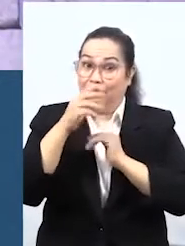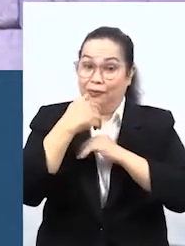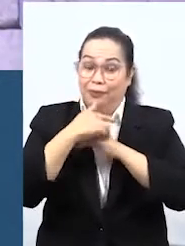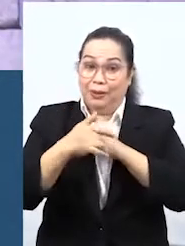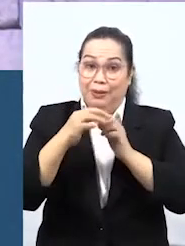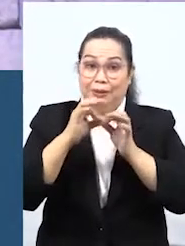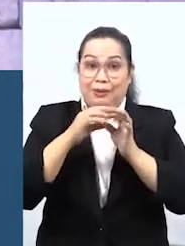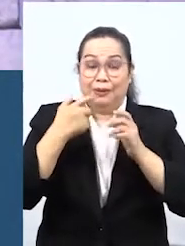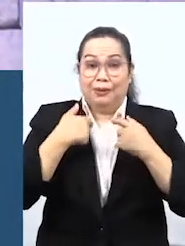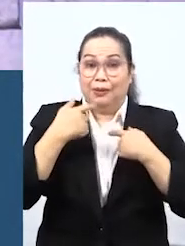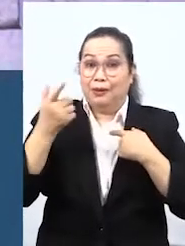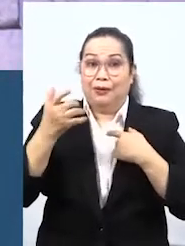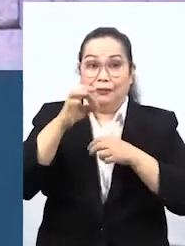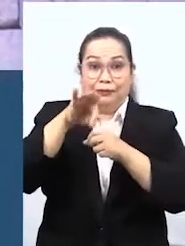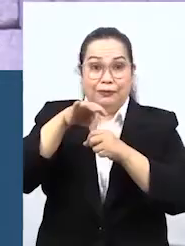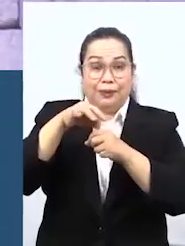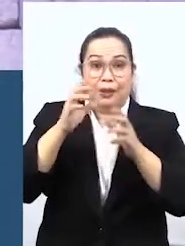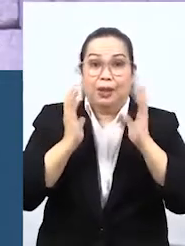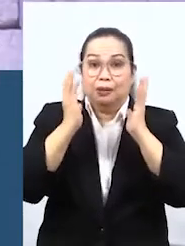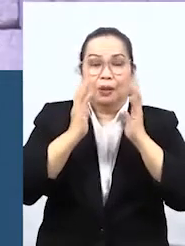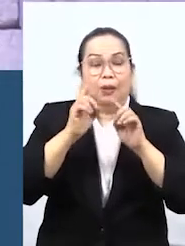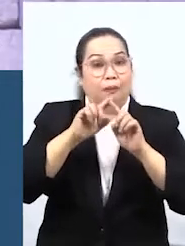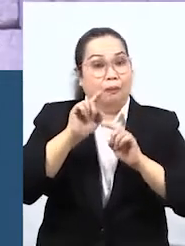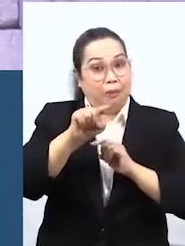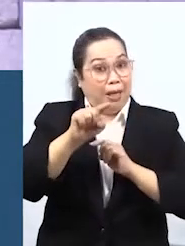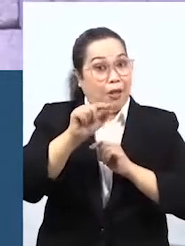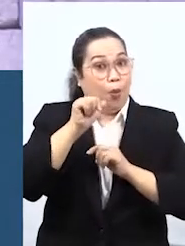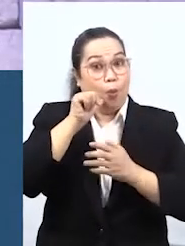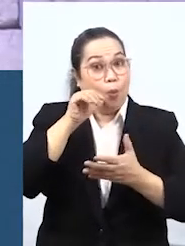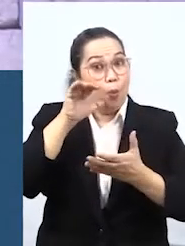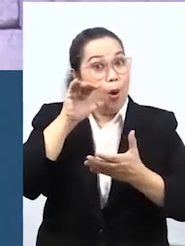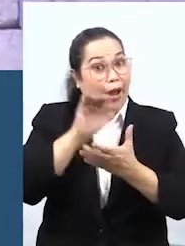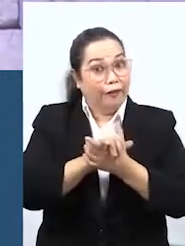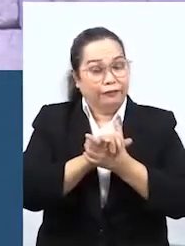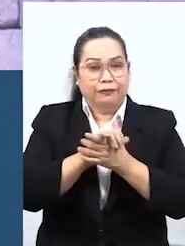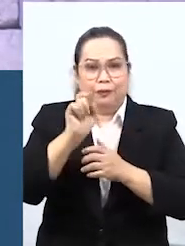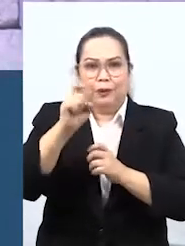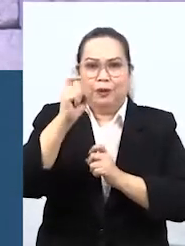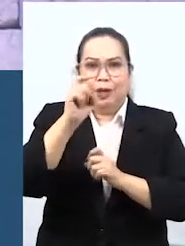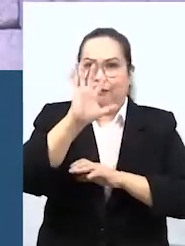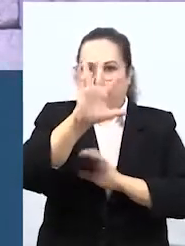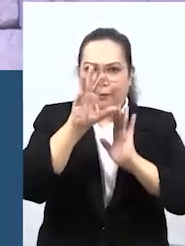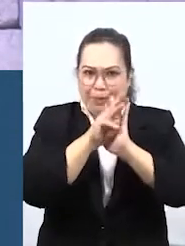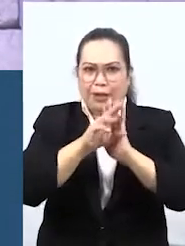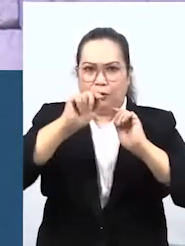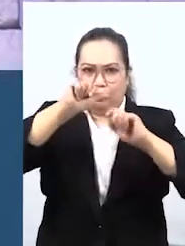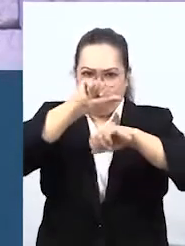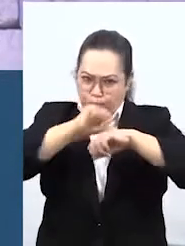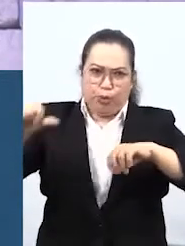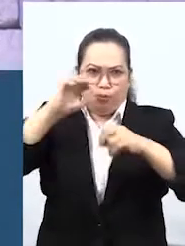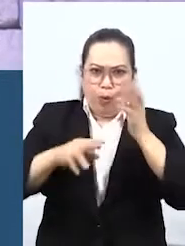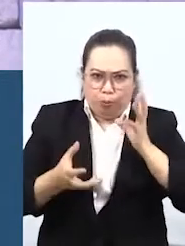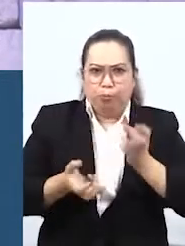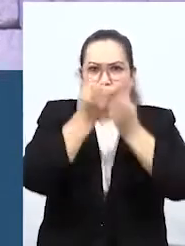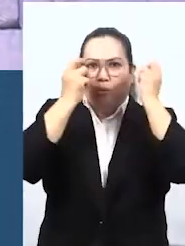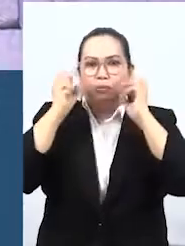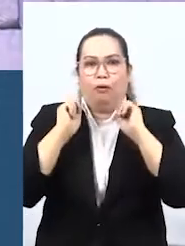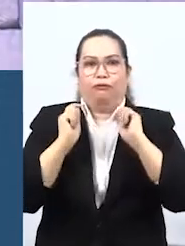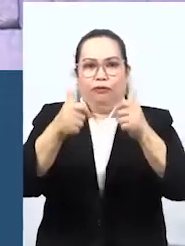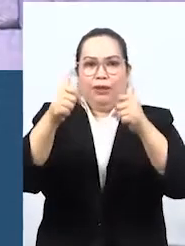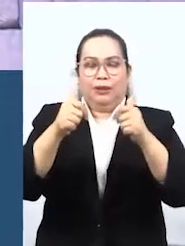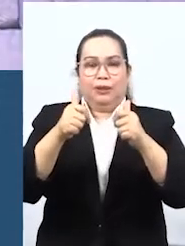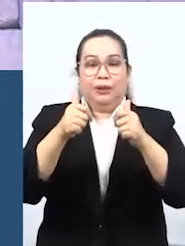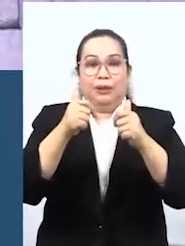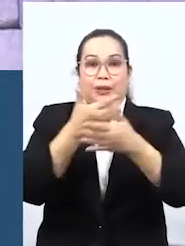doctors having coffee and having a chat but in my wife's case they have to do it in 5 minutes get the baby baby